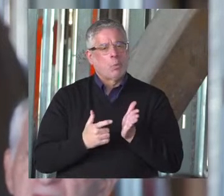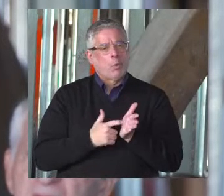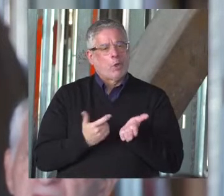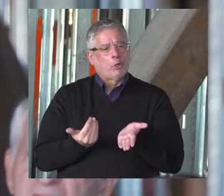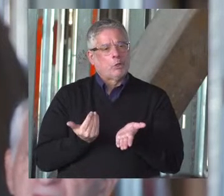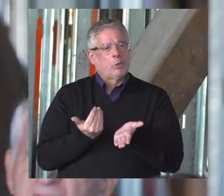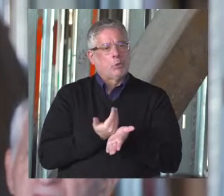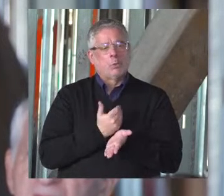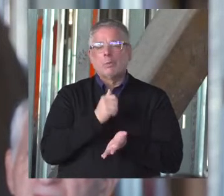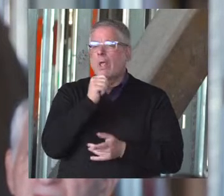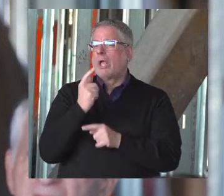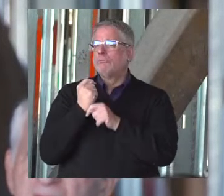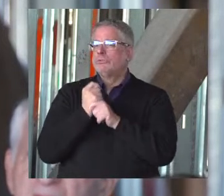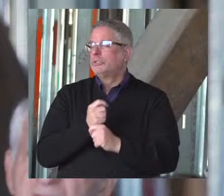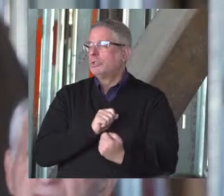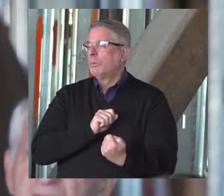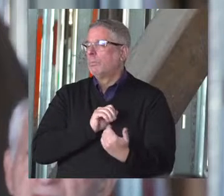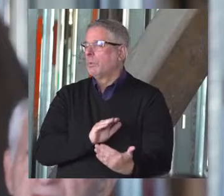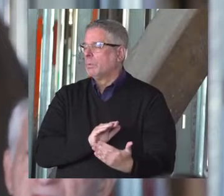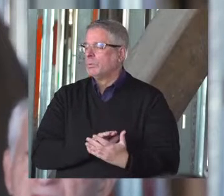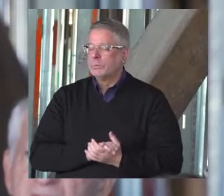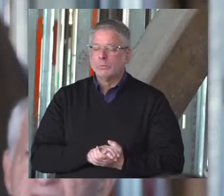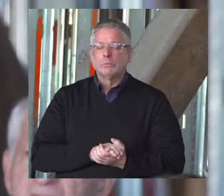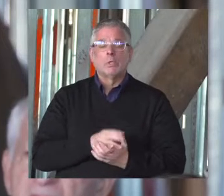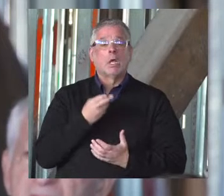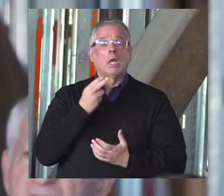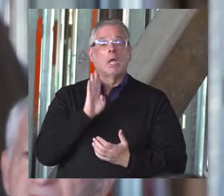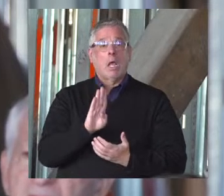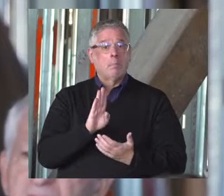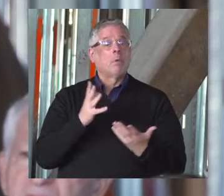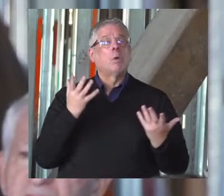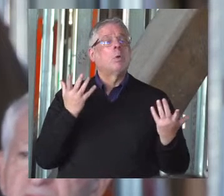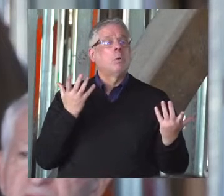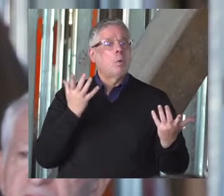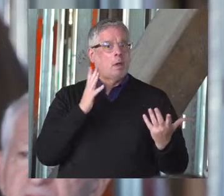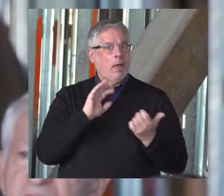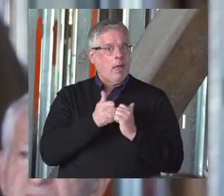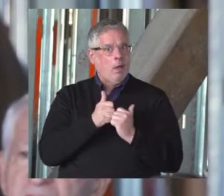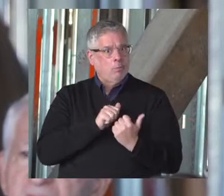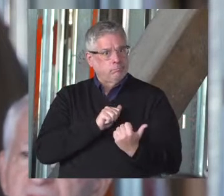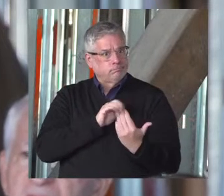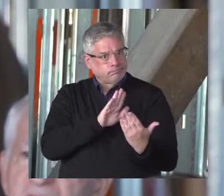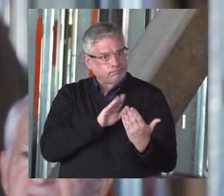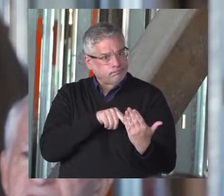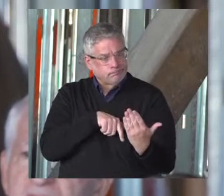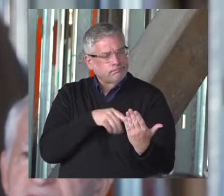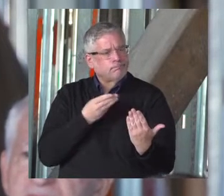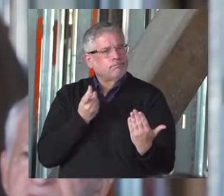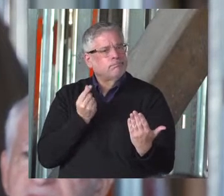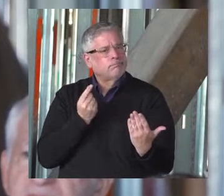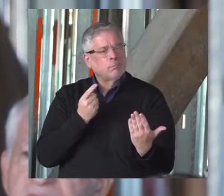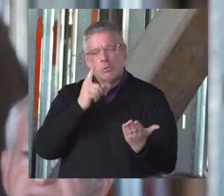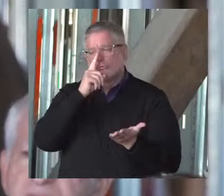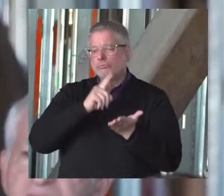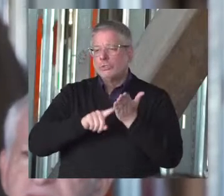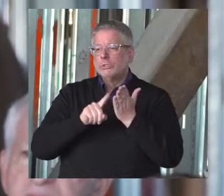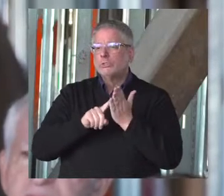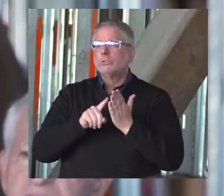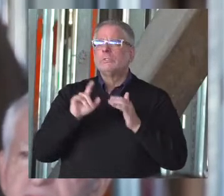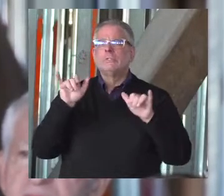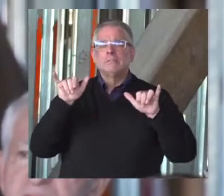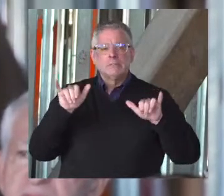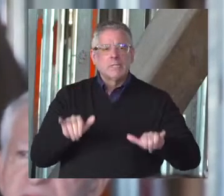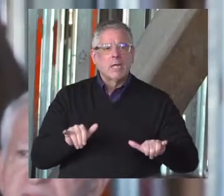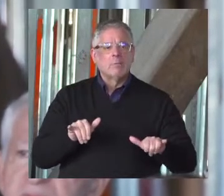new, non-traditional approaches. The hub will meet this challenge by creating an environment where UCLA researchers will work under the